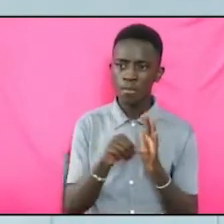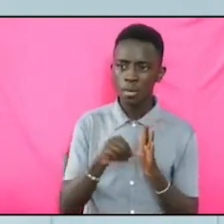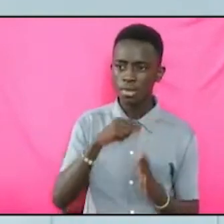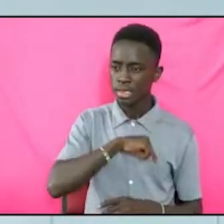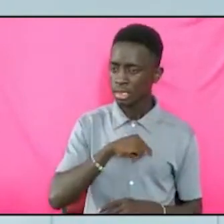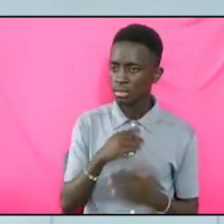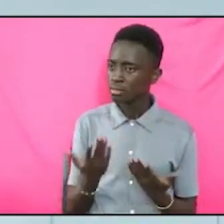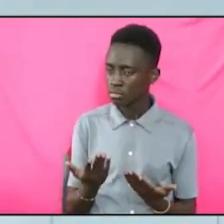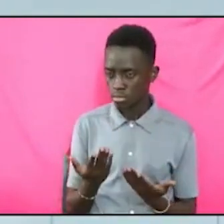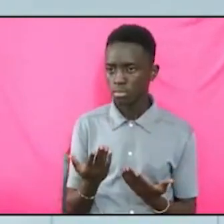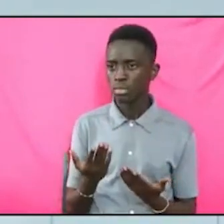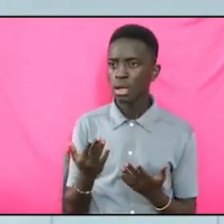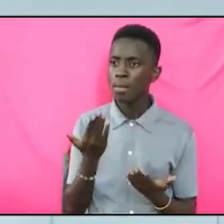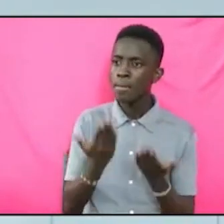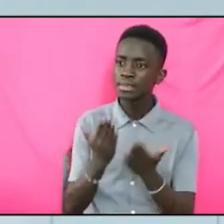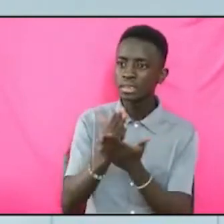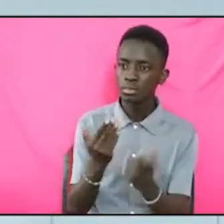Is it a job loss?